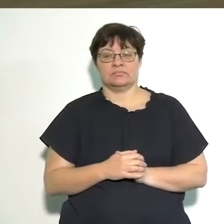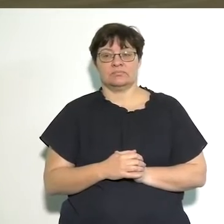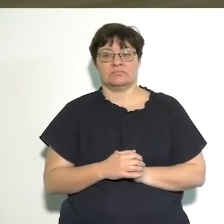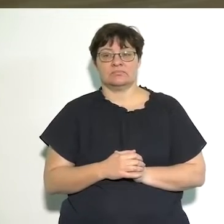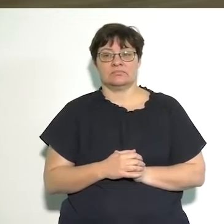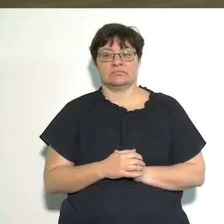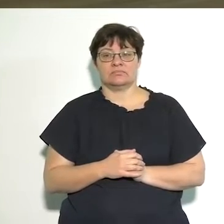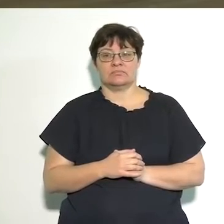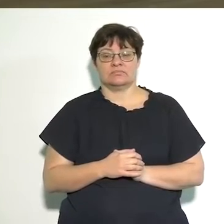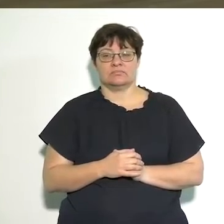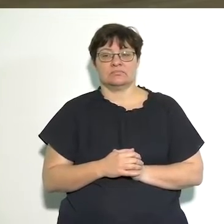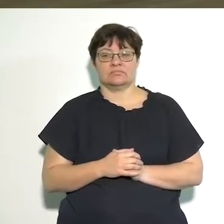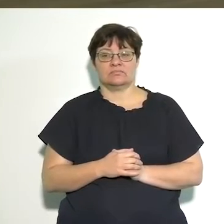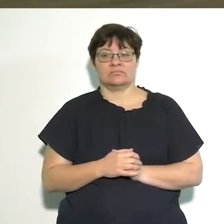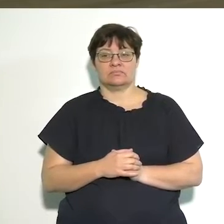on the fold,